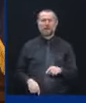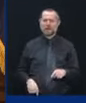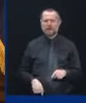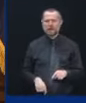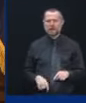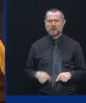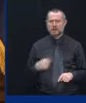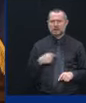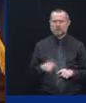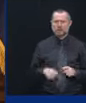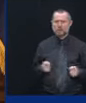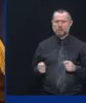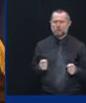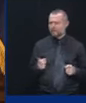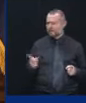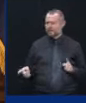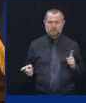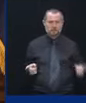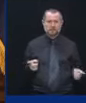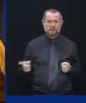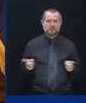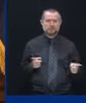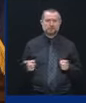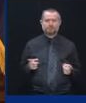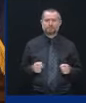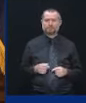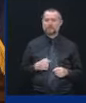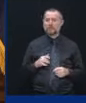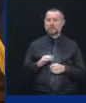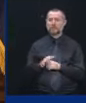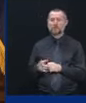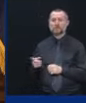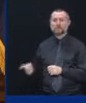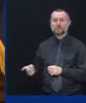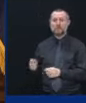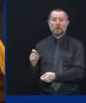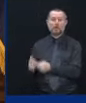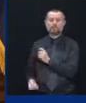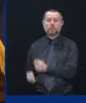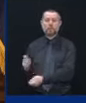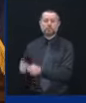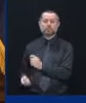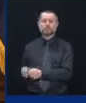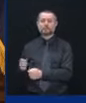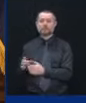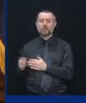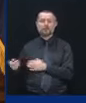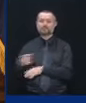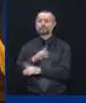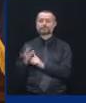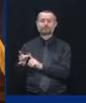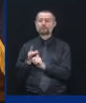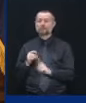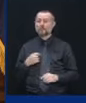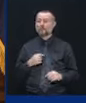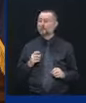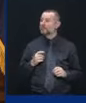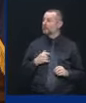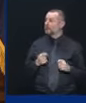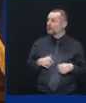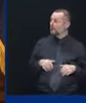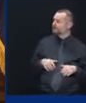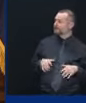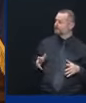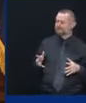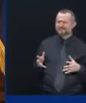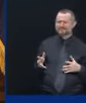control. I don't control what COVID does. I don't control the infection rate. And I don't control how